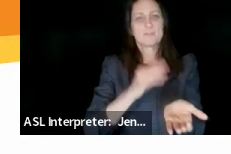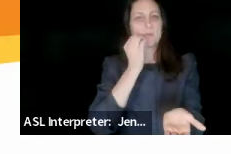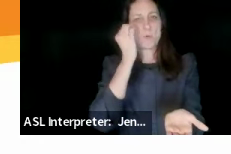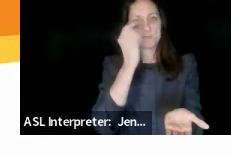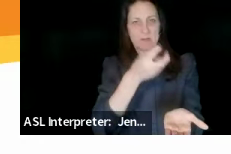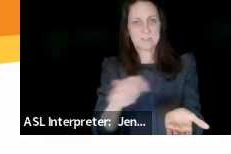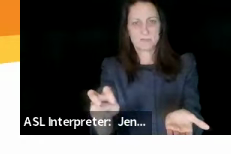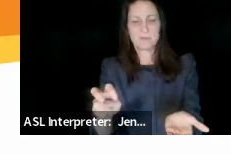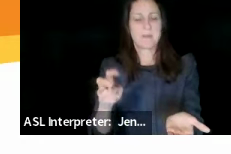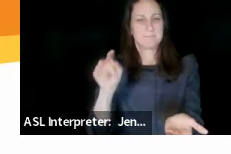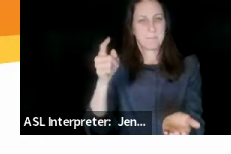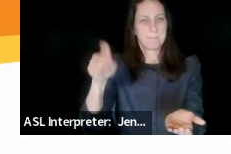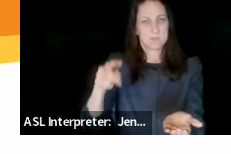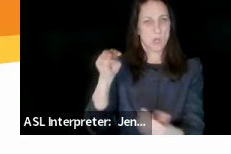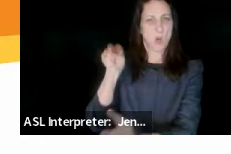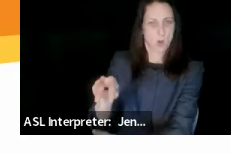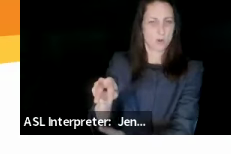specific guidelines for this tier.